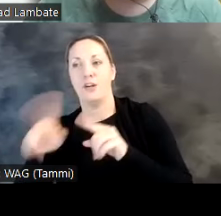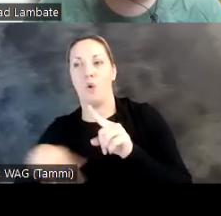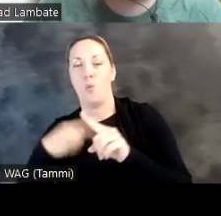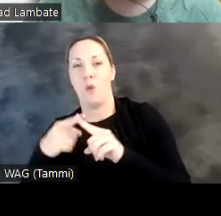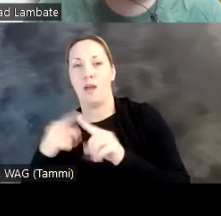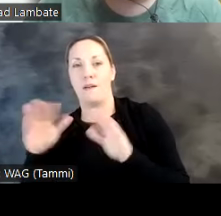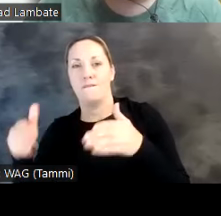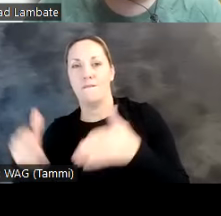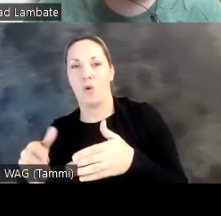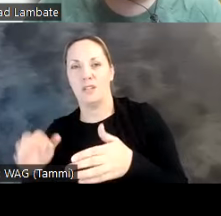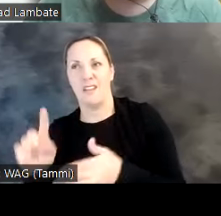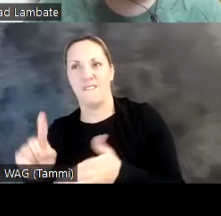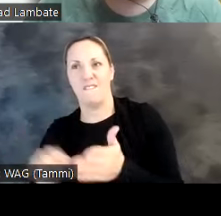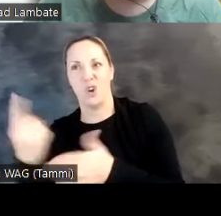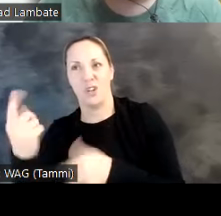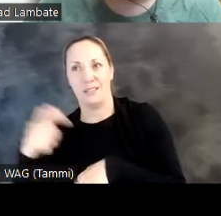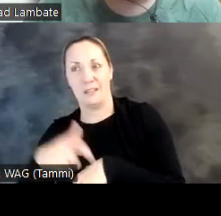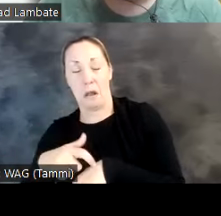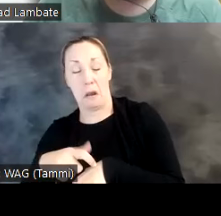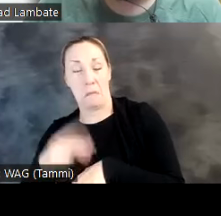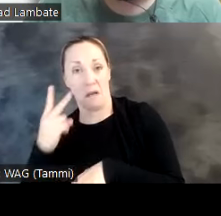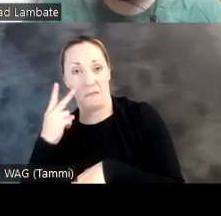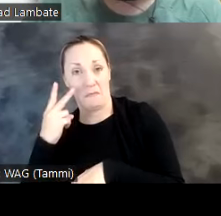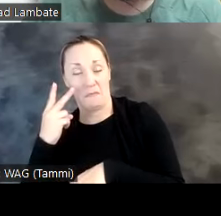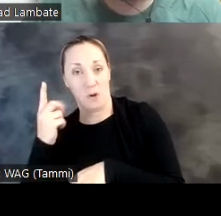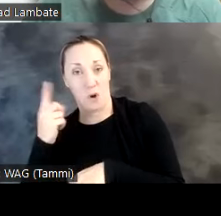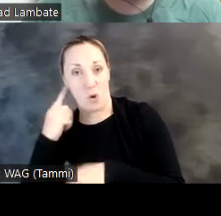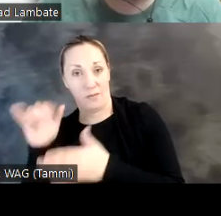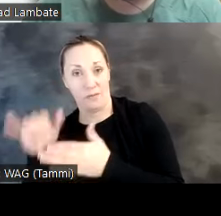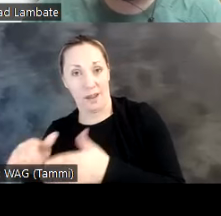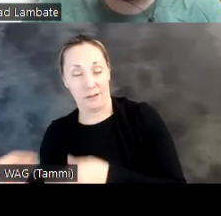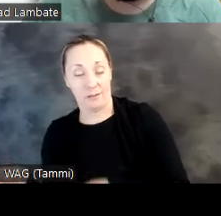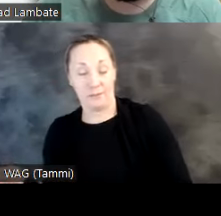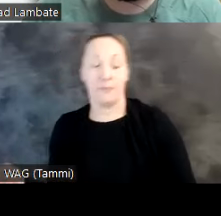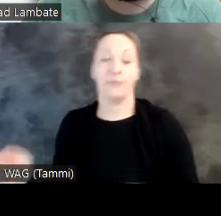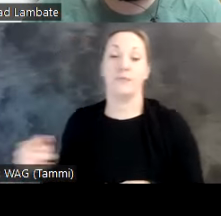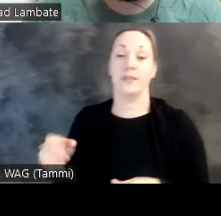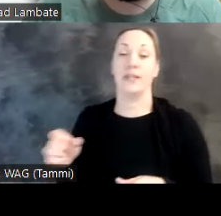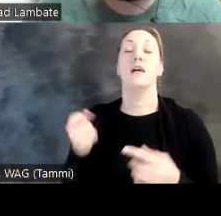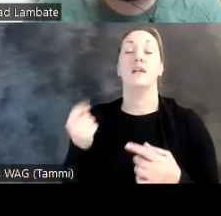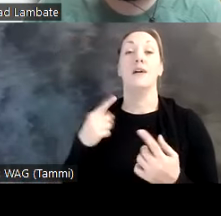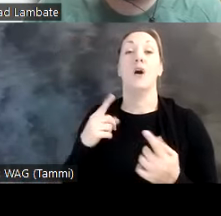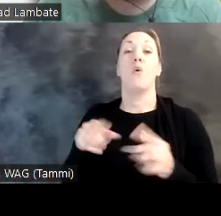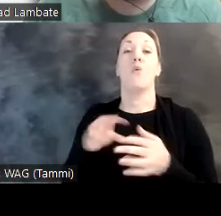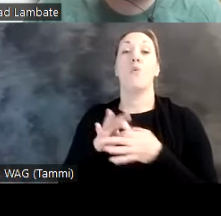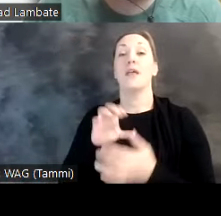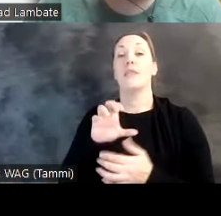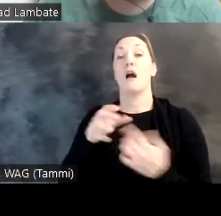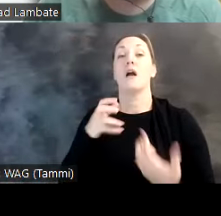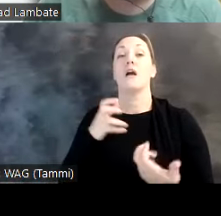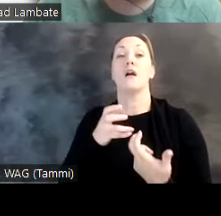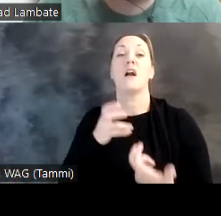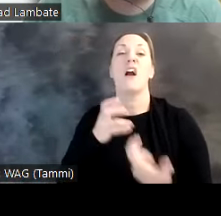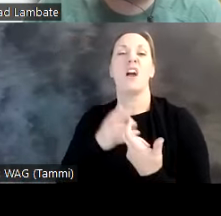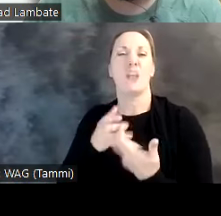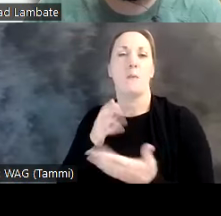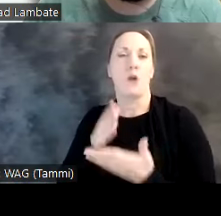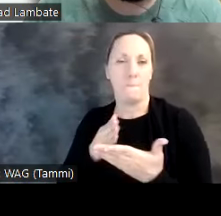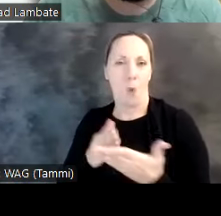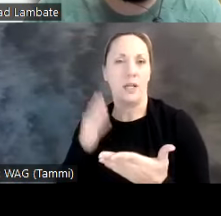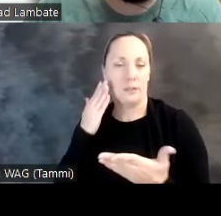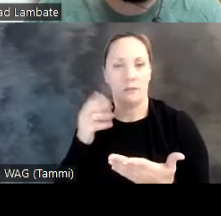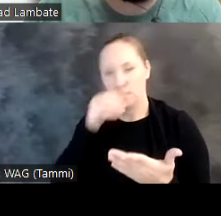the first time I've heard of it. Yeah. So when it comes to custom components, if